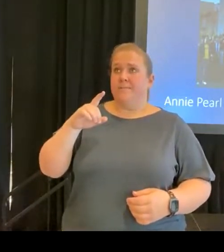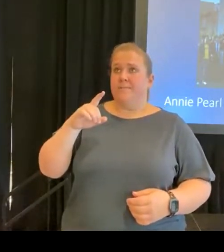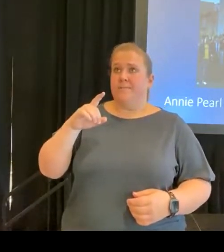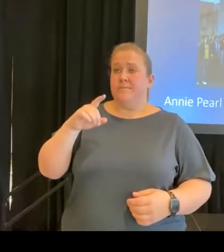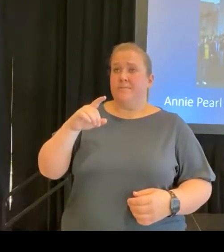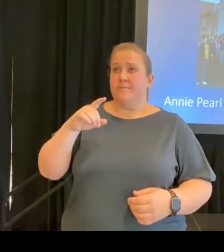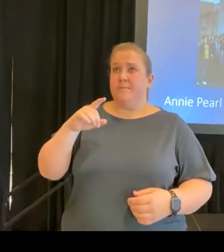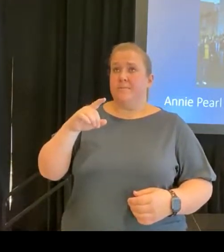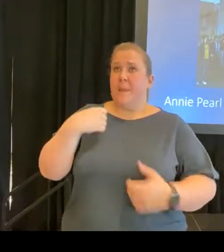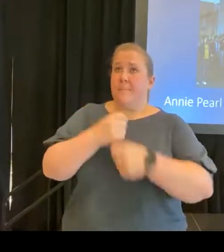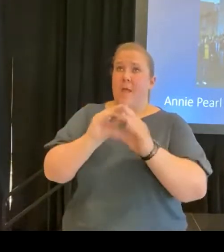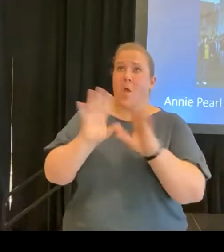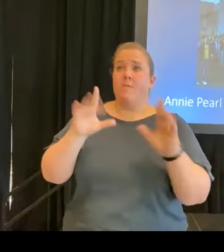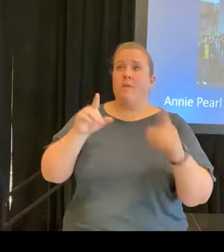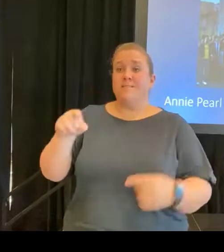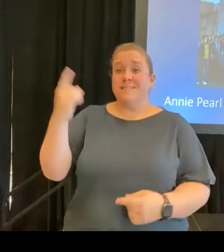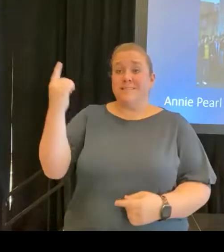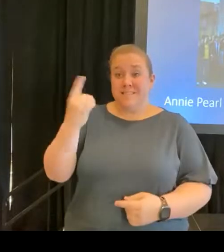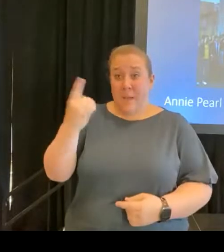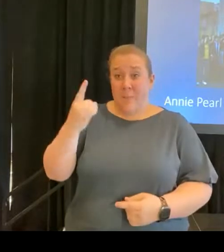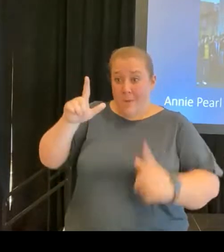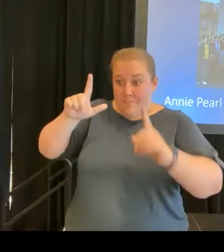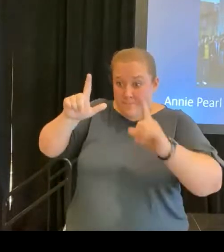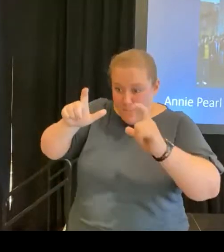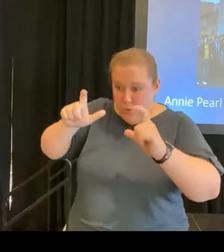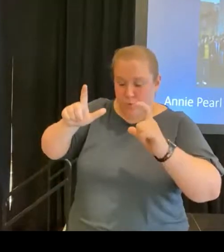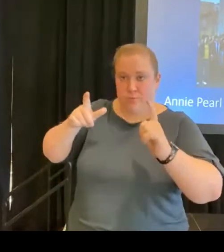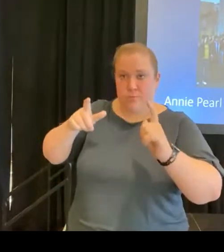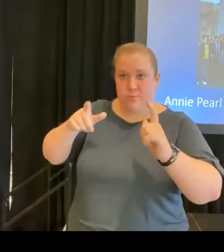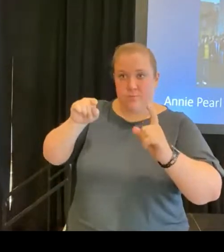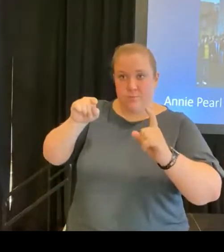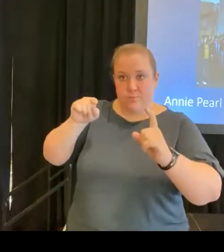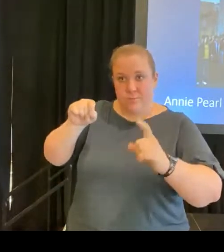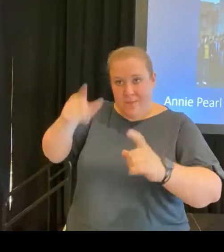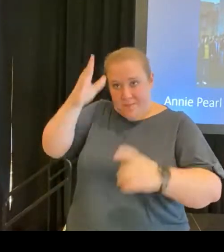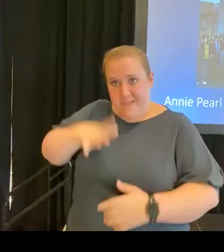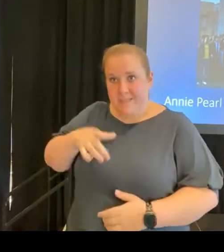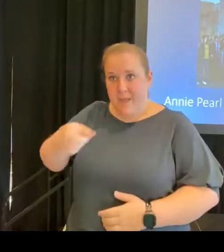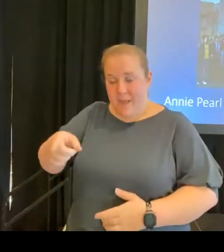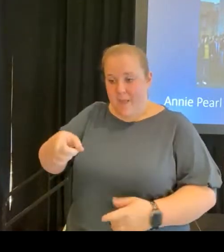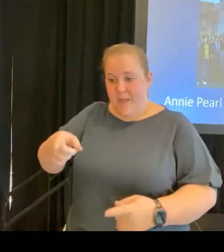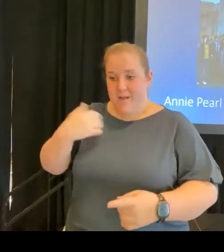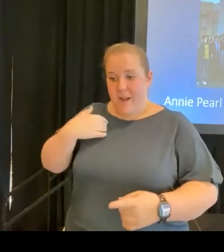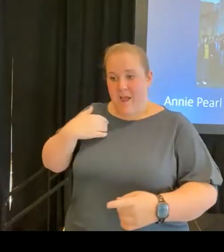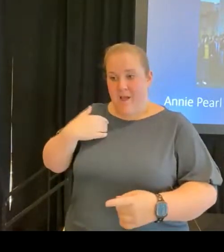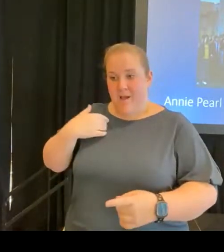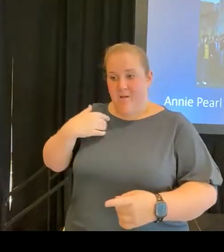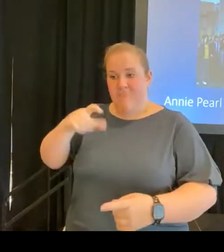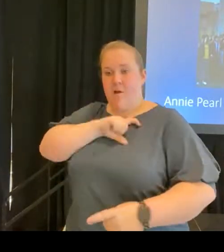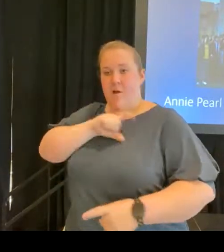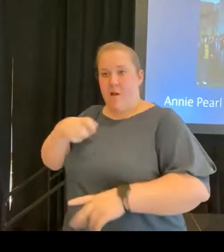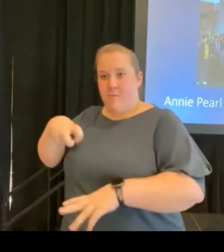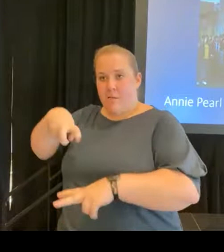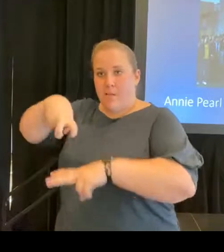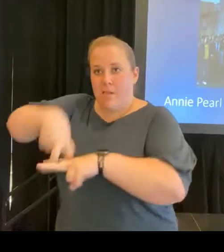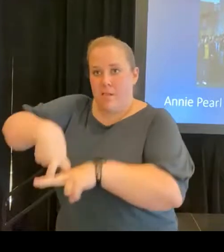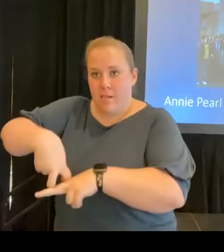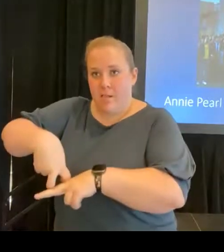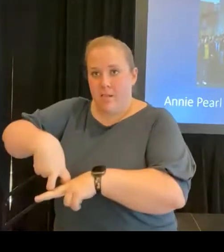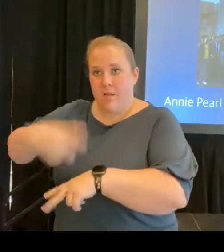is that somebody took a picture of this man with his knee on this guy for